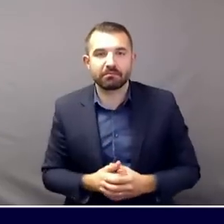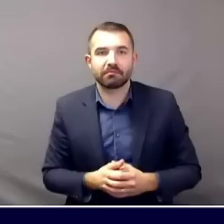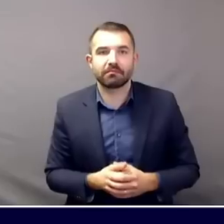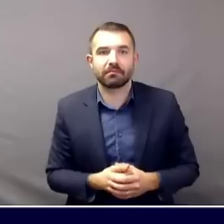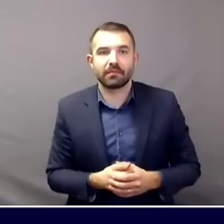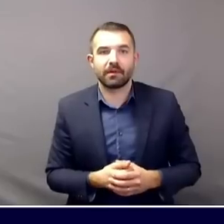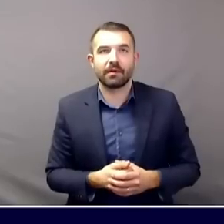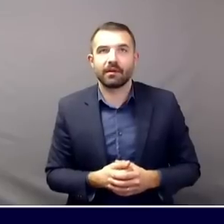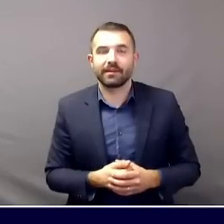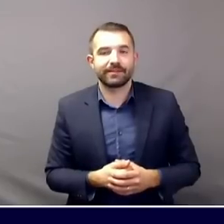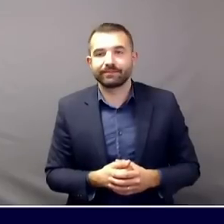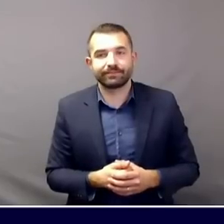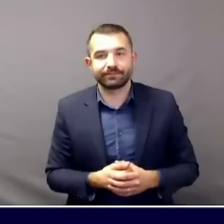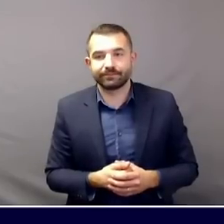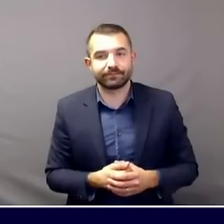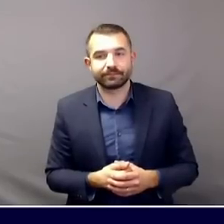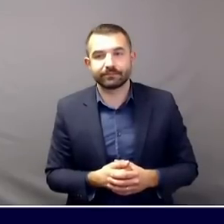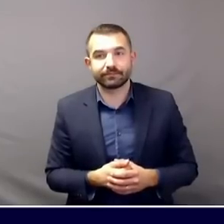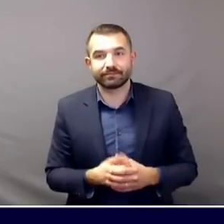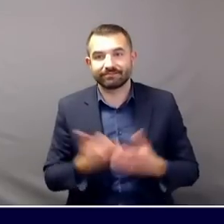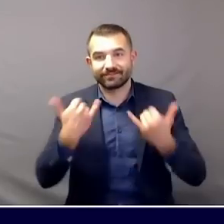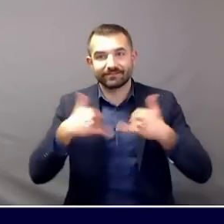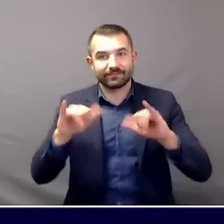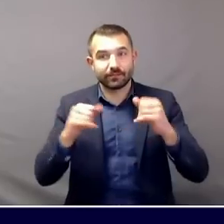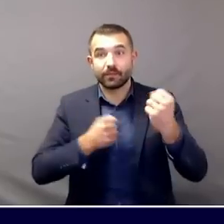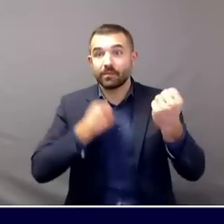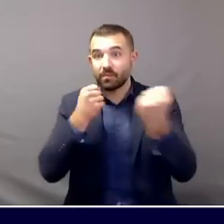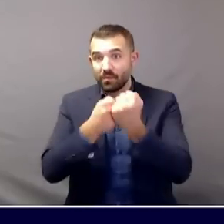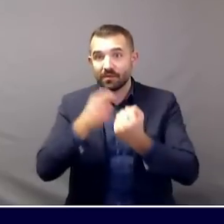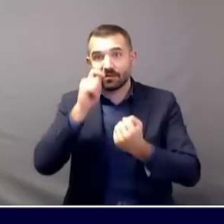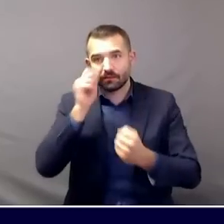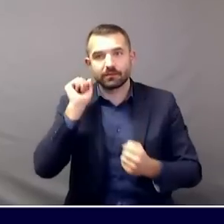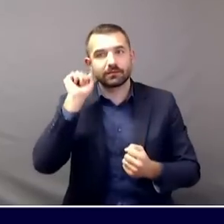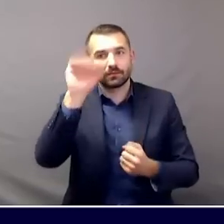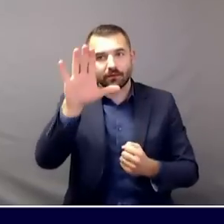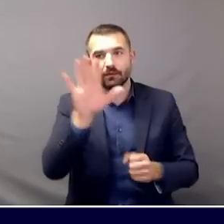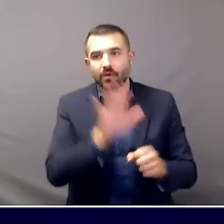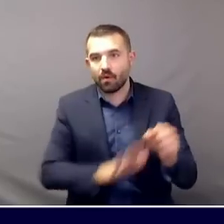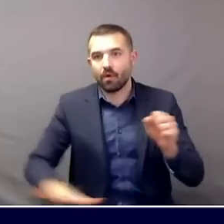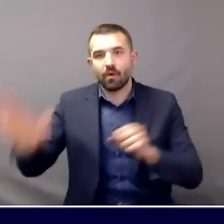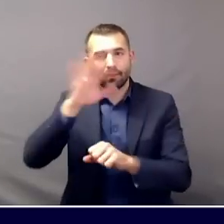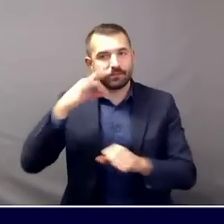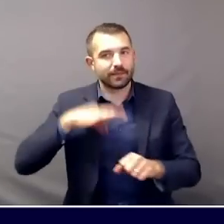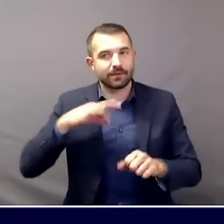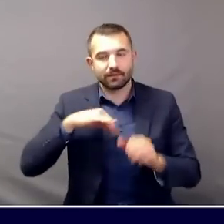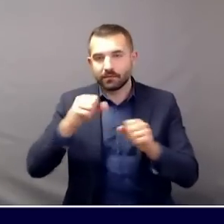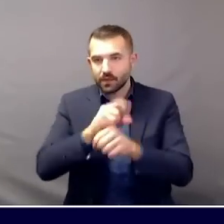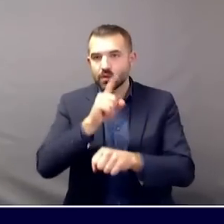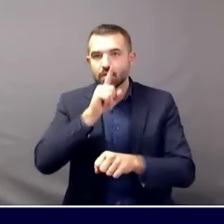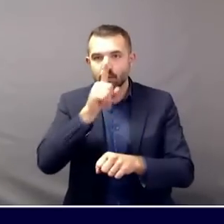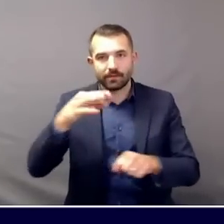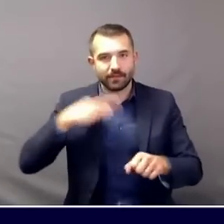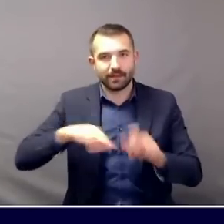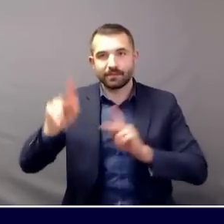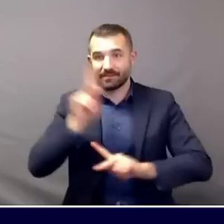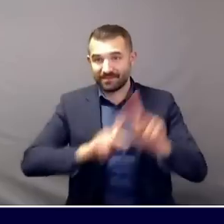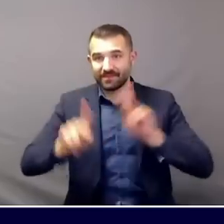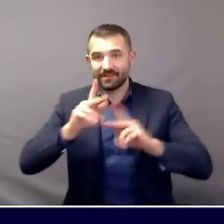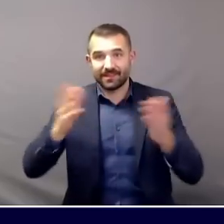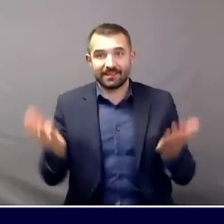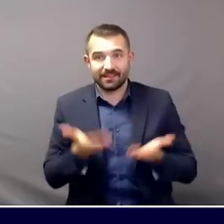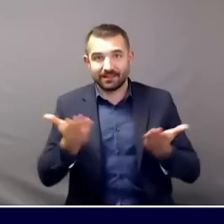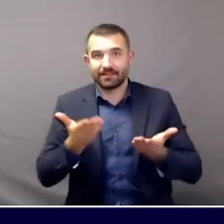swab and sends throughout the state of Maine to ensure that people in Maine can have a sample collected and